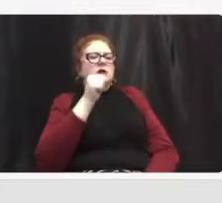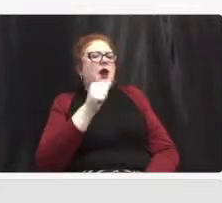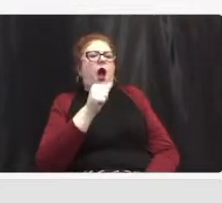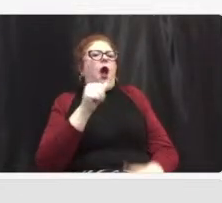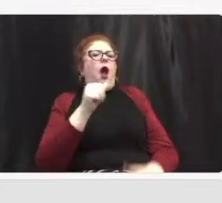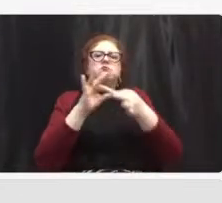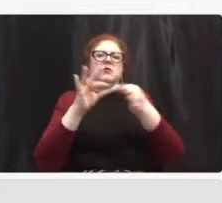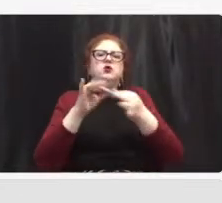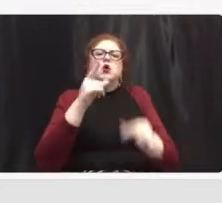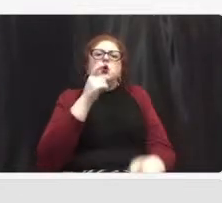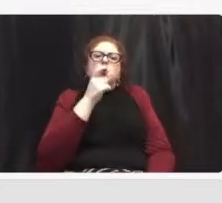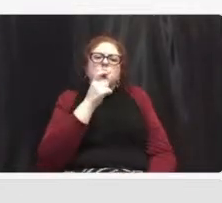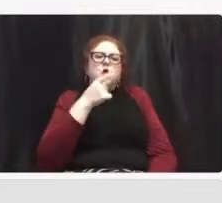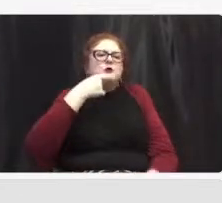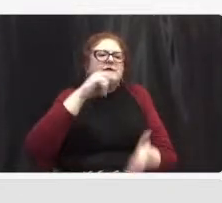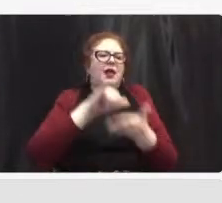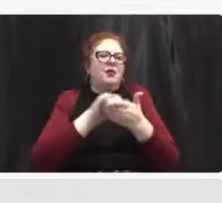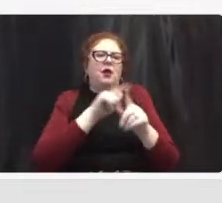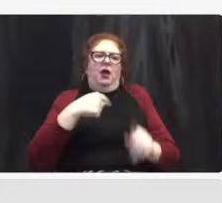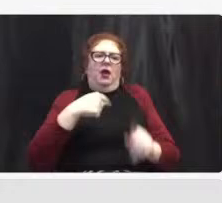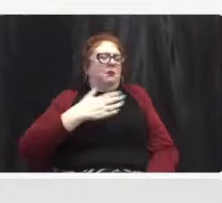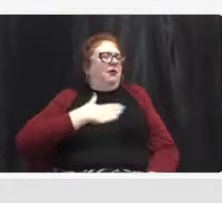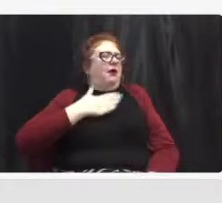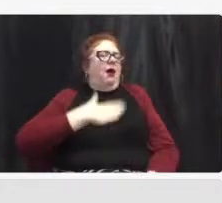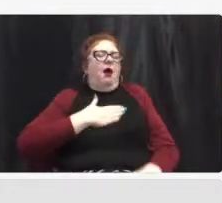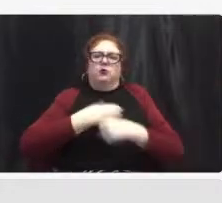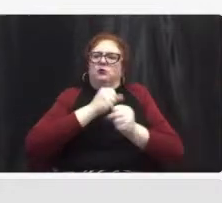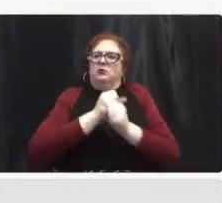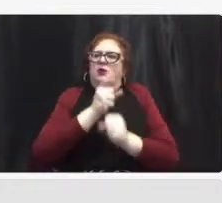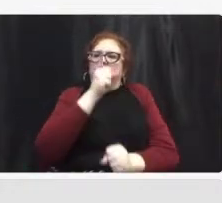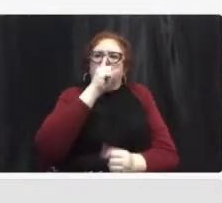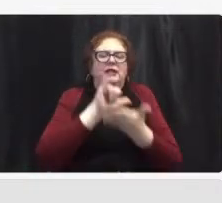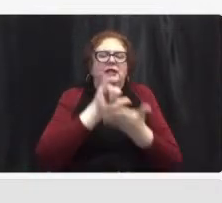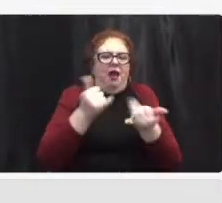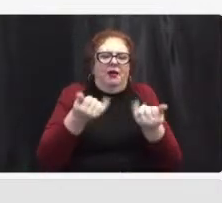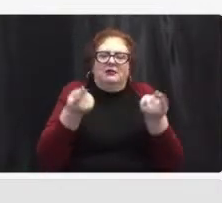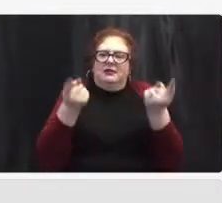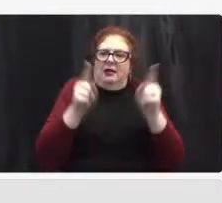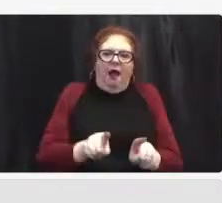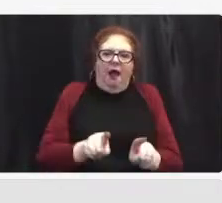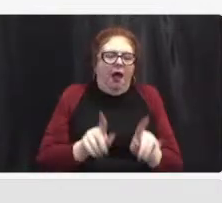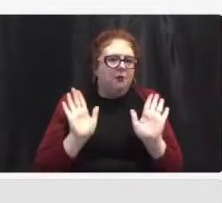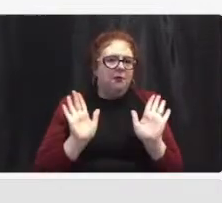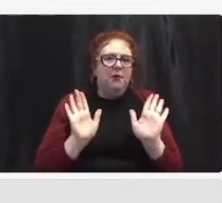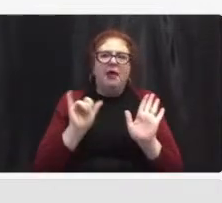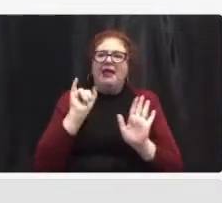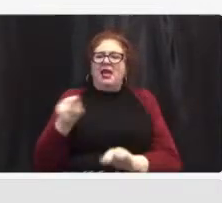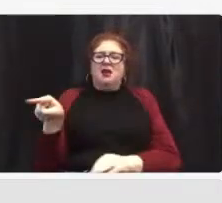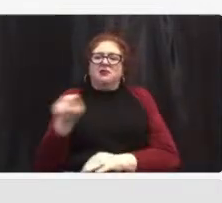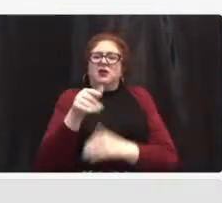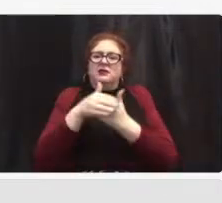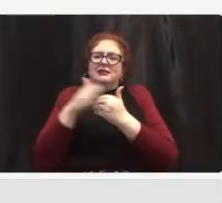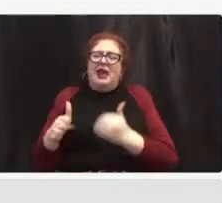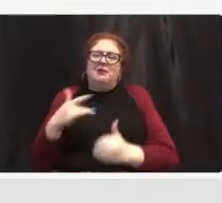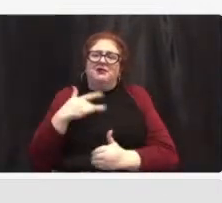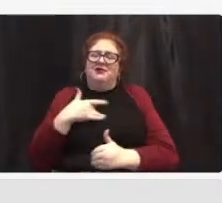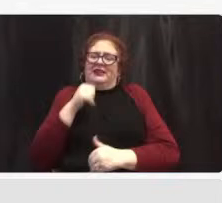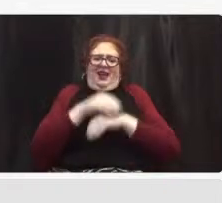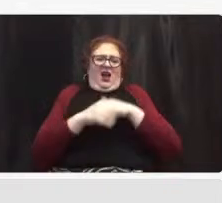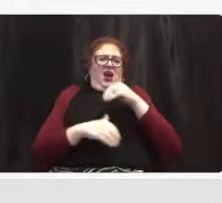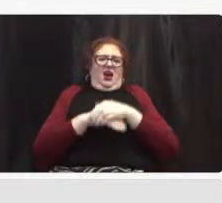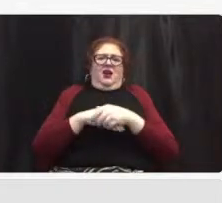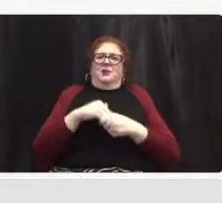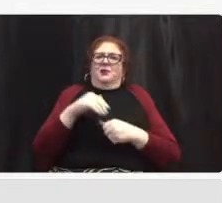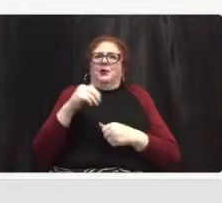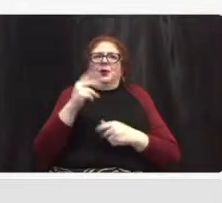but I am happy to make sure that that does not occur. If it's not comfortable for people to address any person who's blocking it now, I don't see how